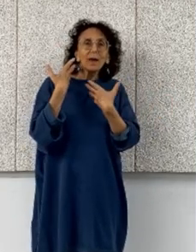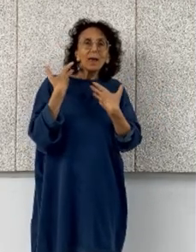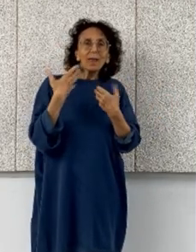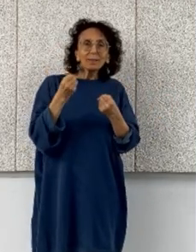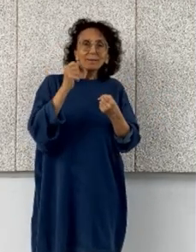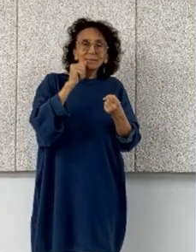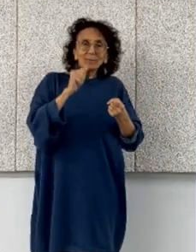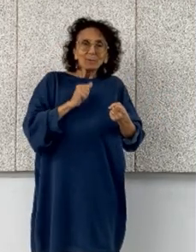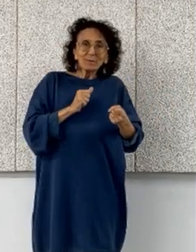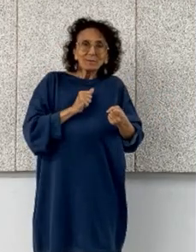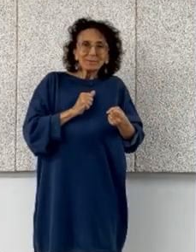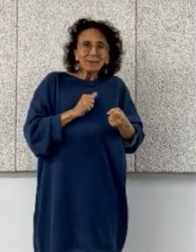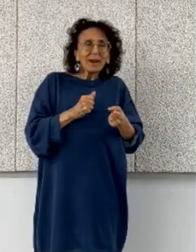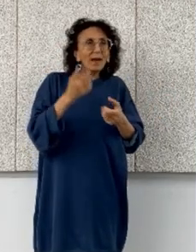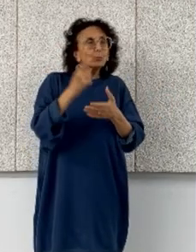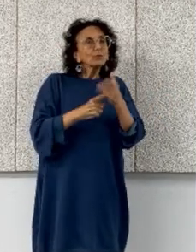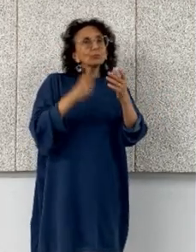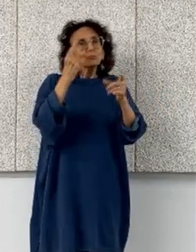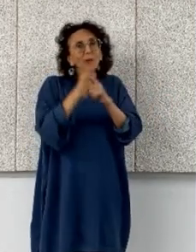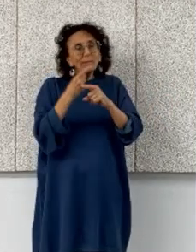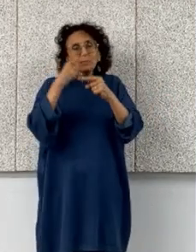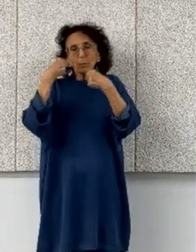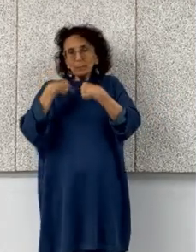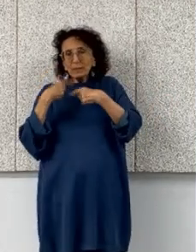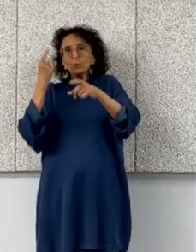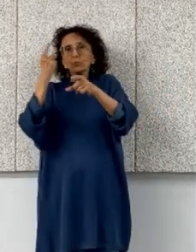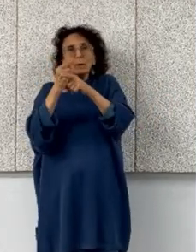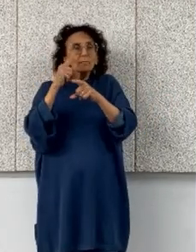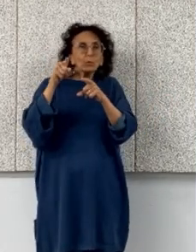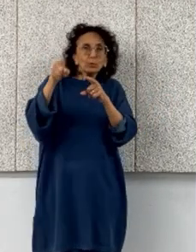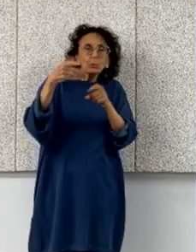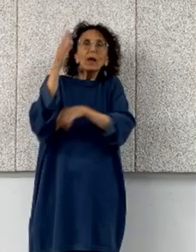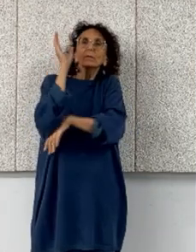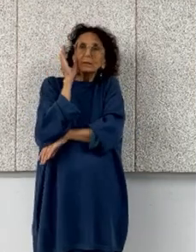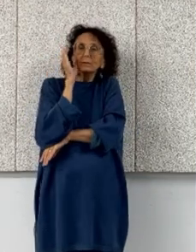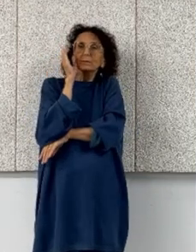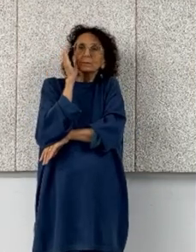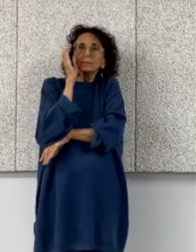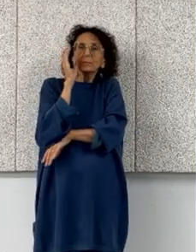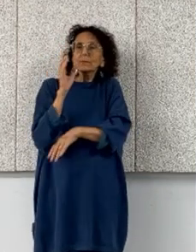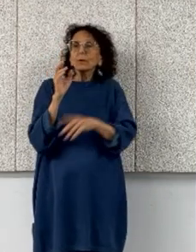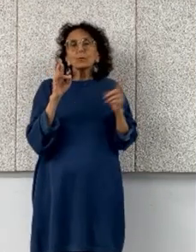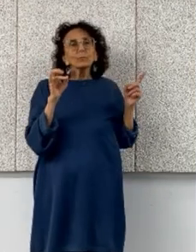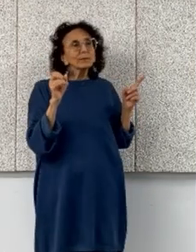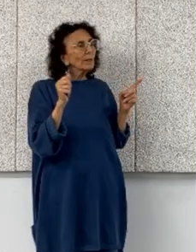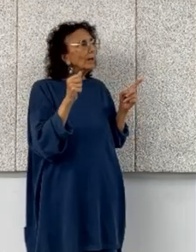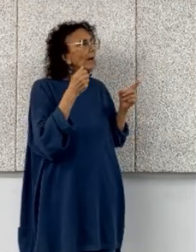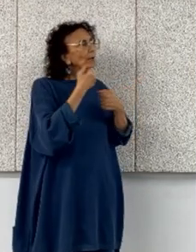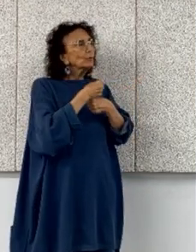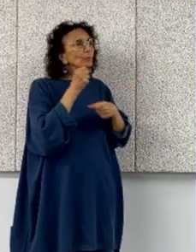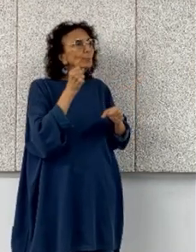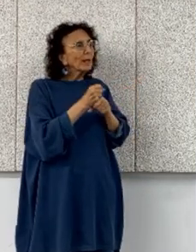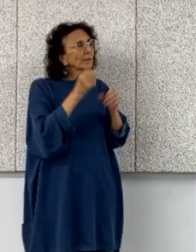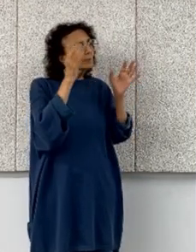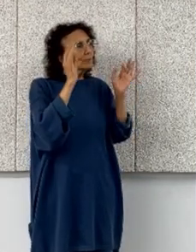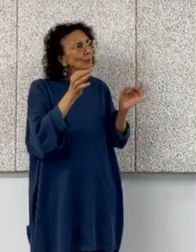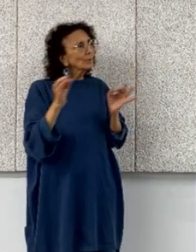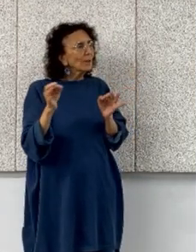work with, and really listening to what their needs are. And you're making choices. You know, I love what you said, that you